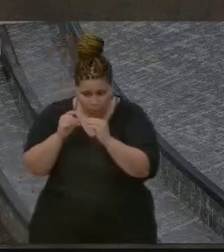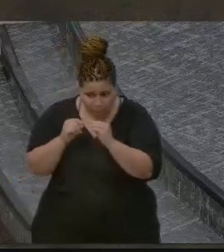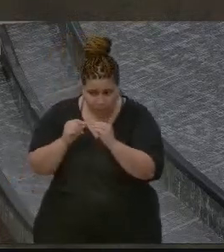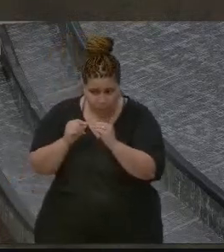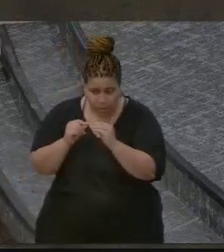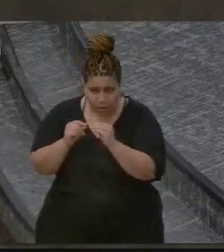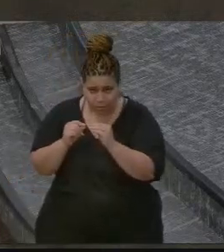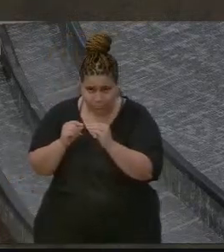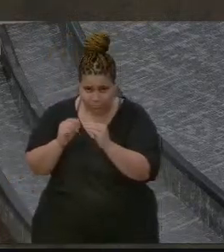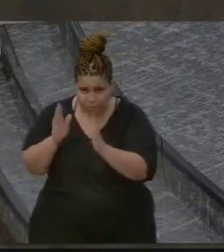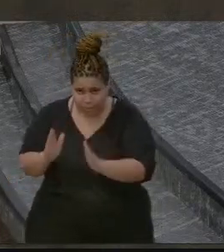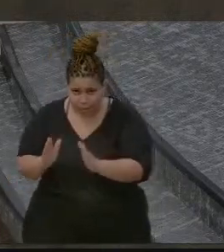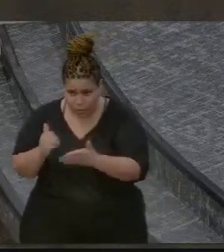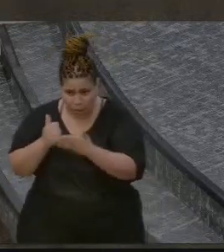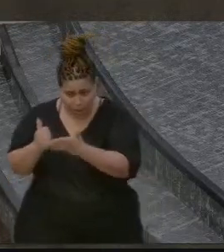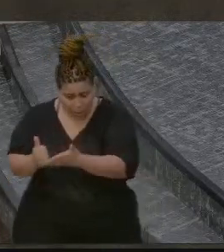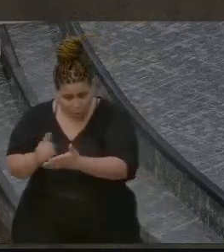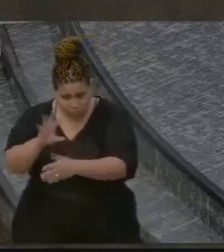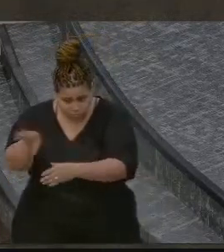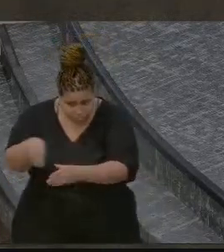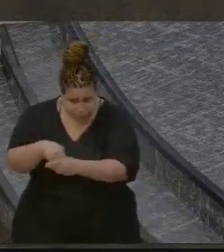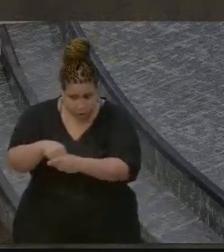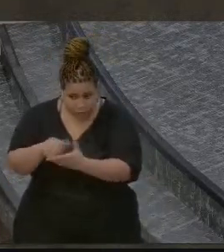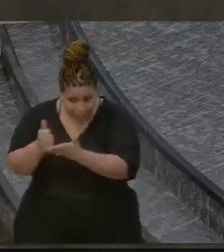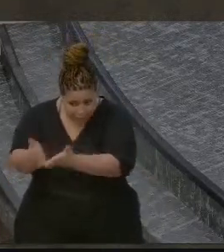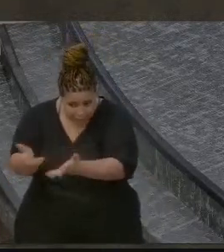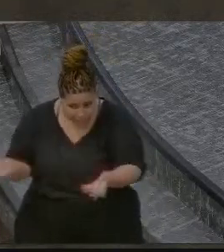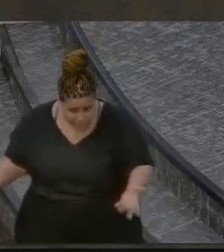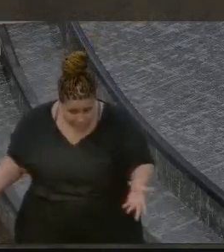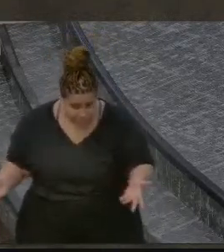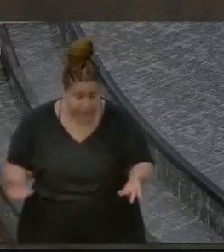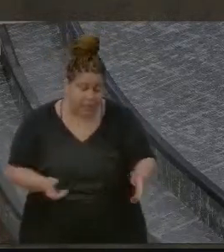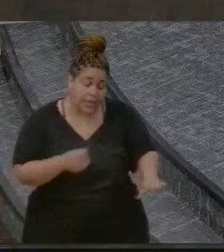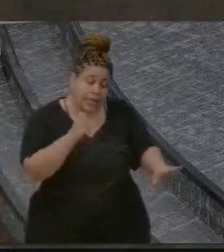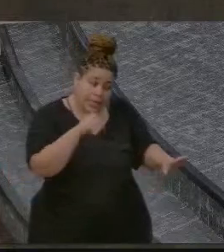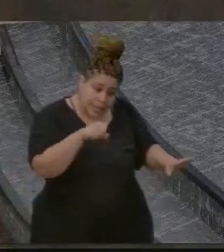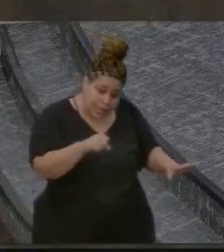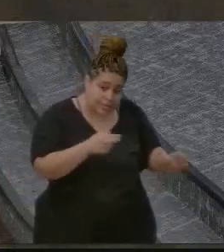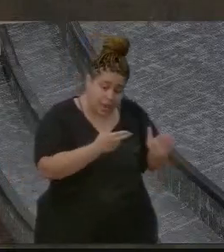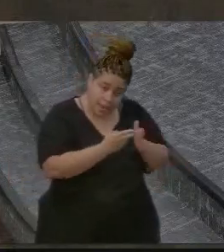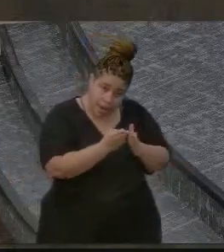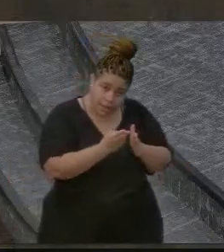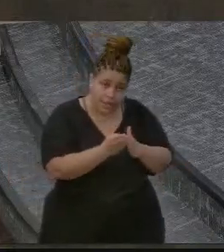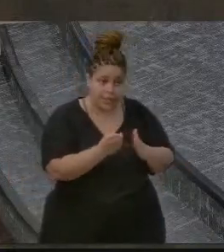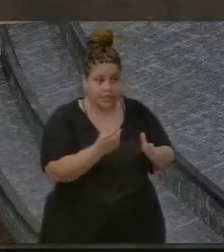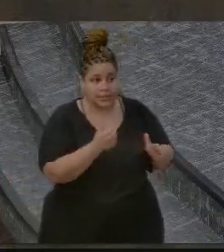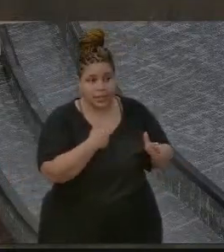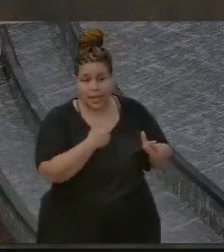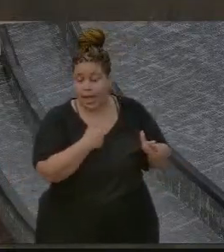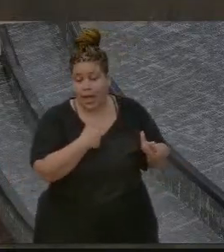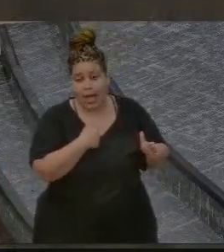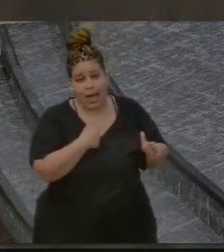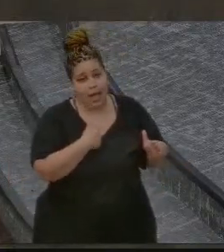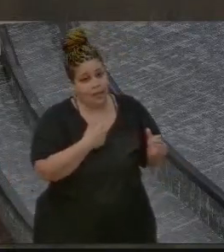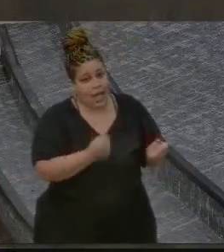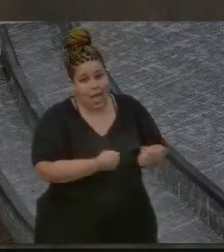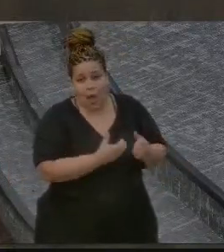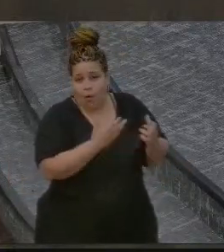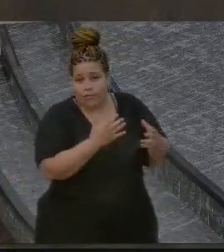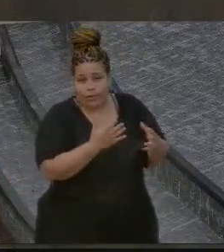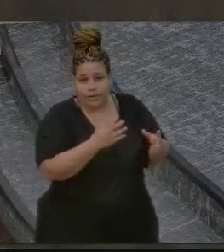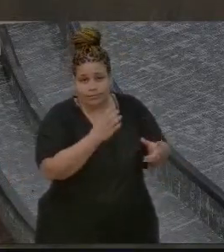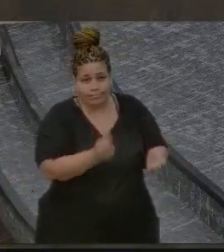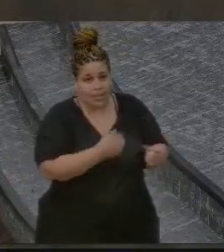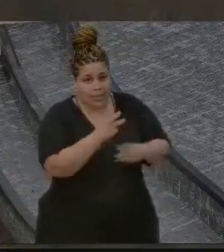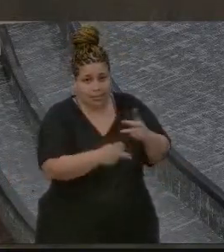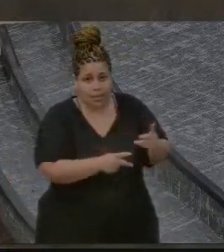done? It is. I was being modest, so I'm up for how many you want to give me. I can put them to